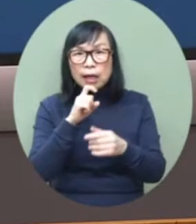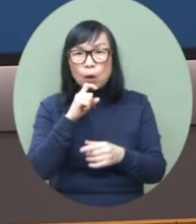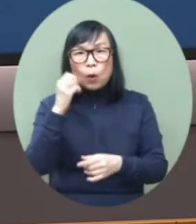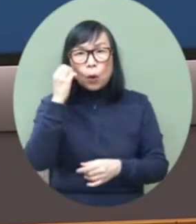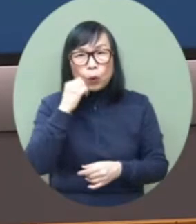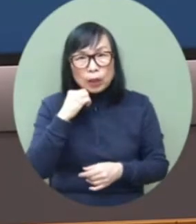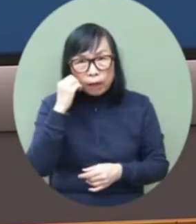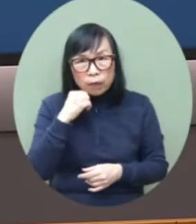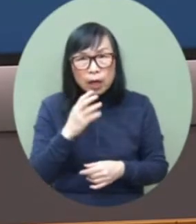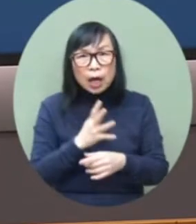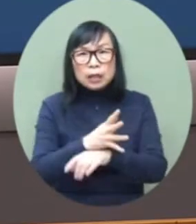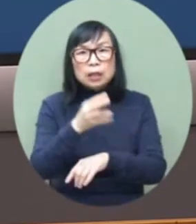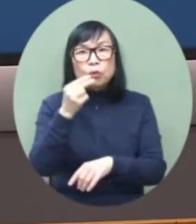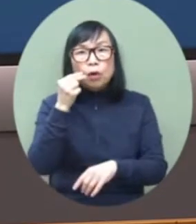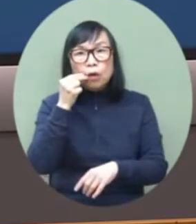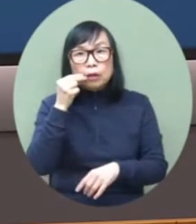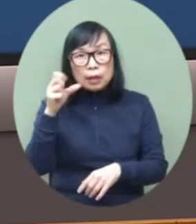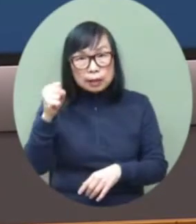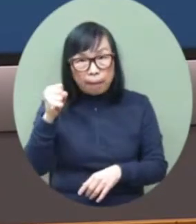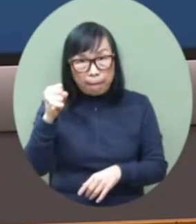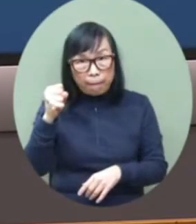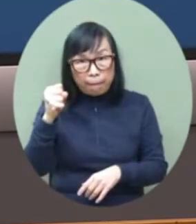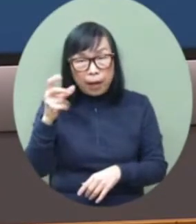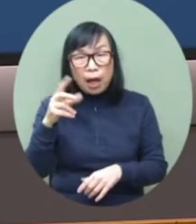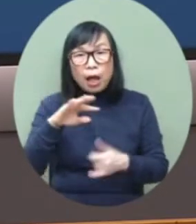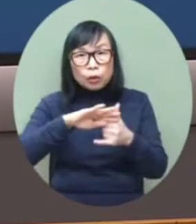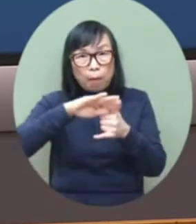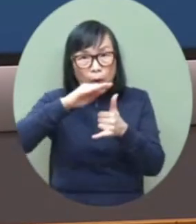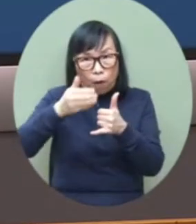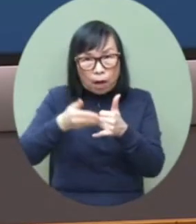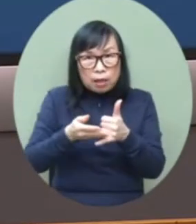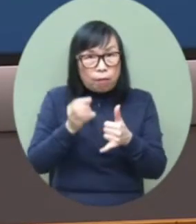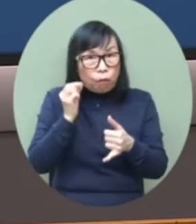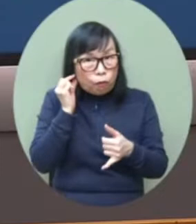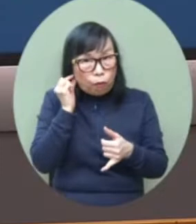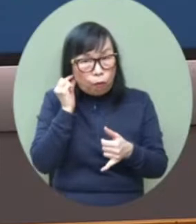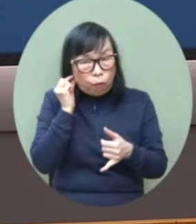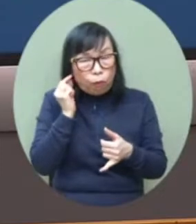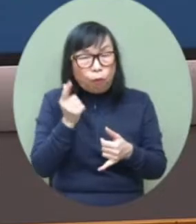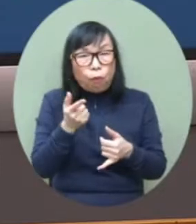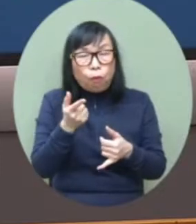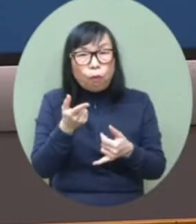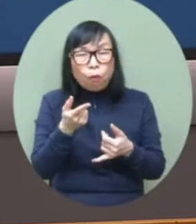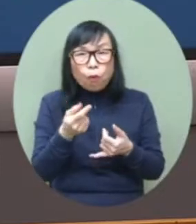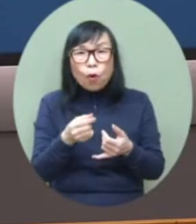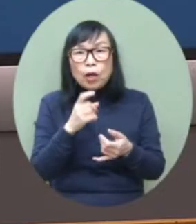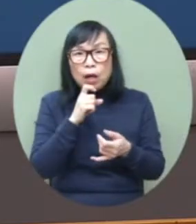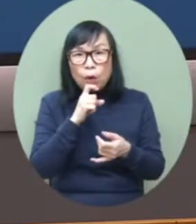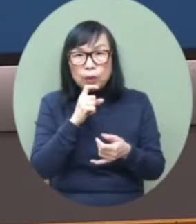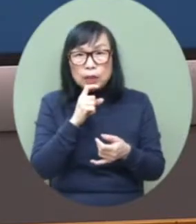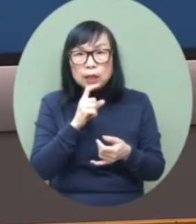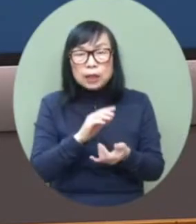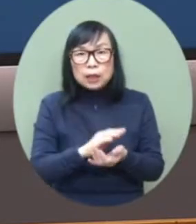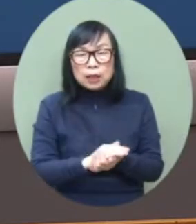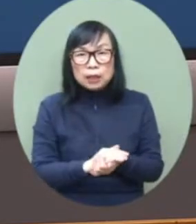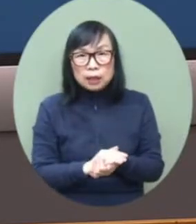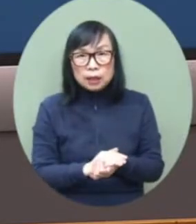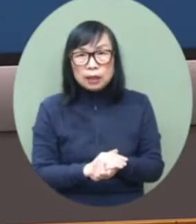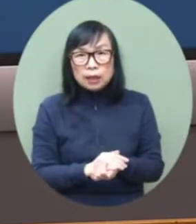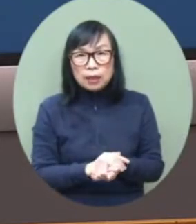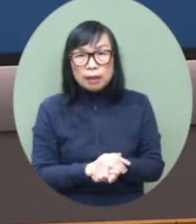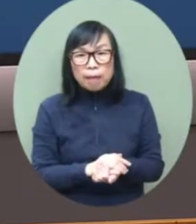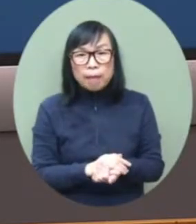old, pregnant lady, those on hemodialysis or undergoing immunotherapy, they have to stay in the